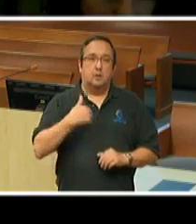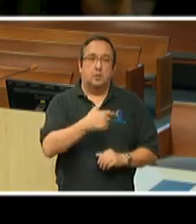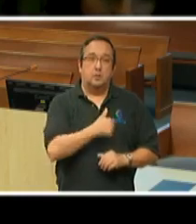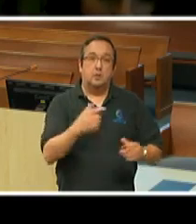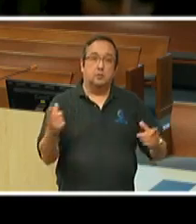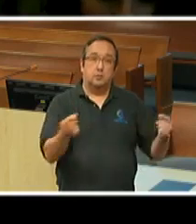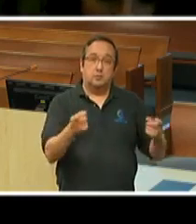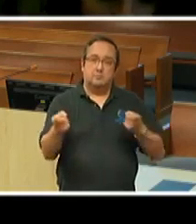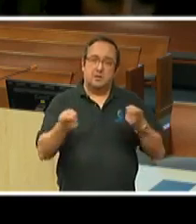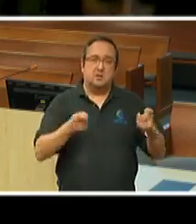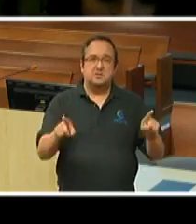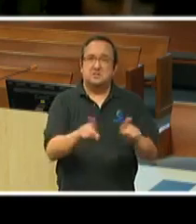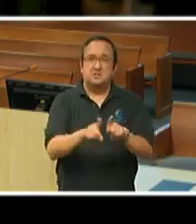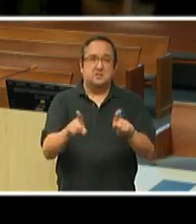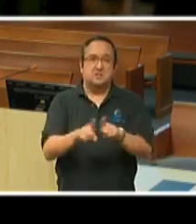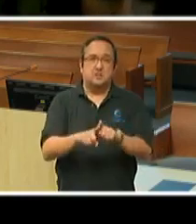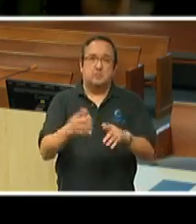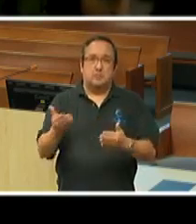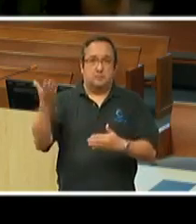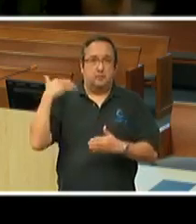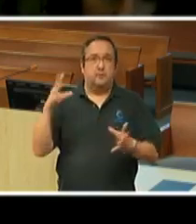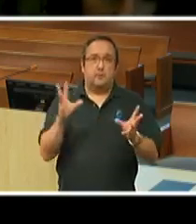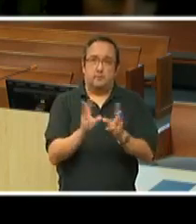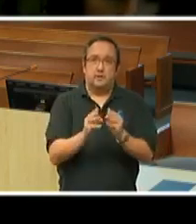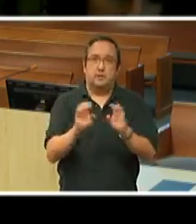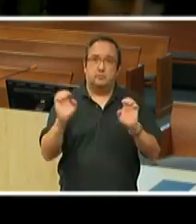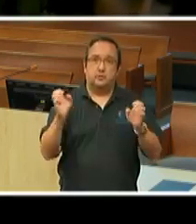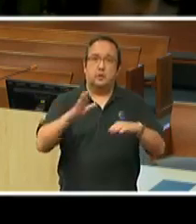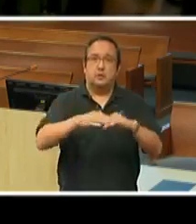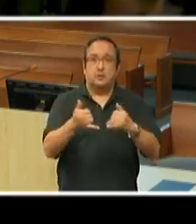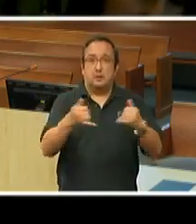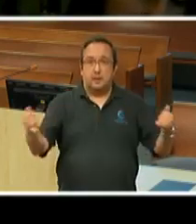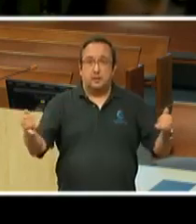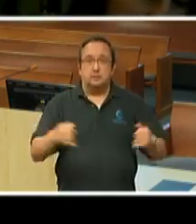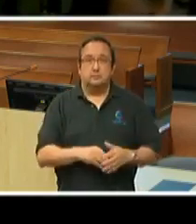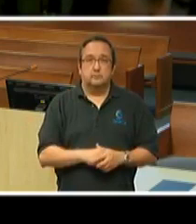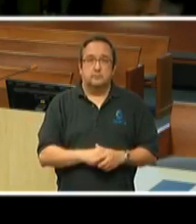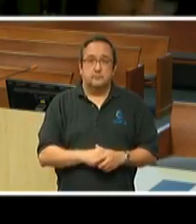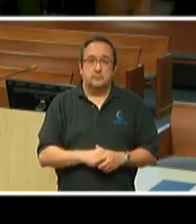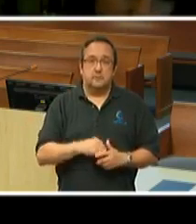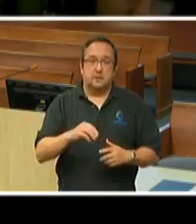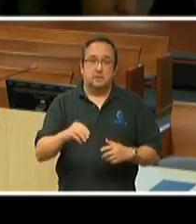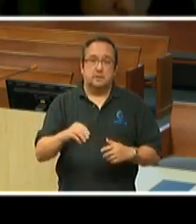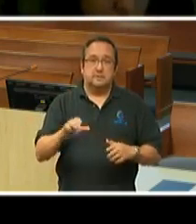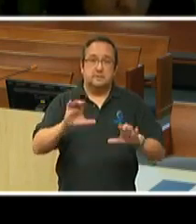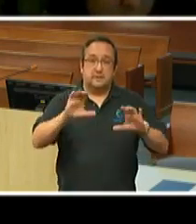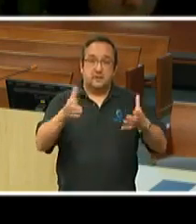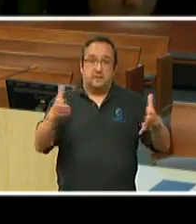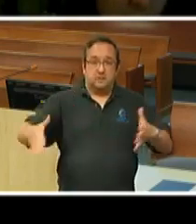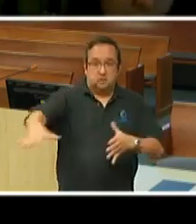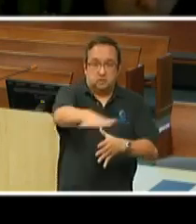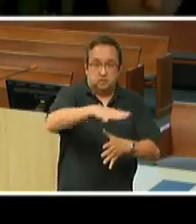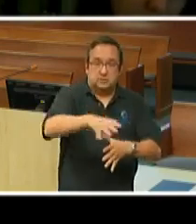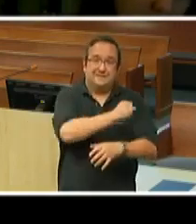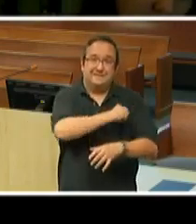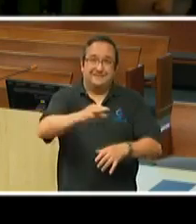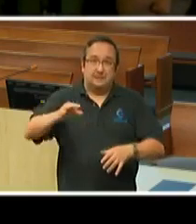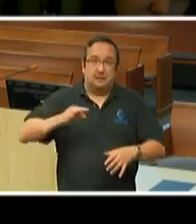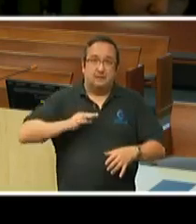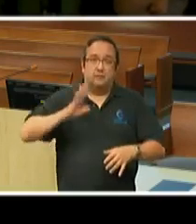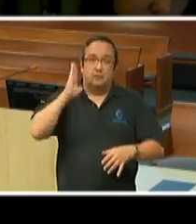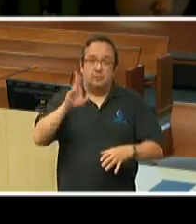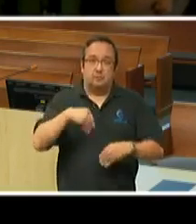this the same way we did our previous emergency meeting online. And that is the commissioners and staff will provide input